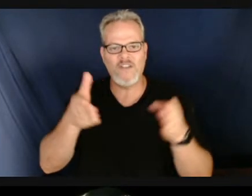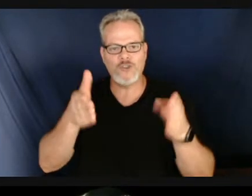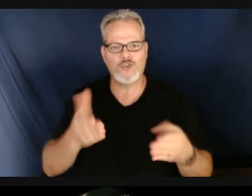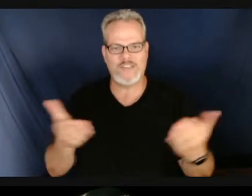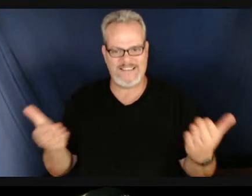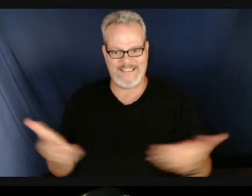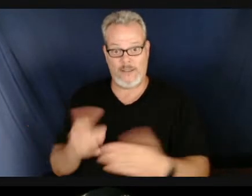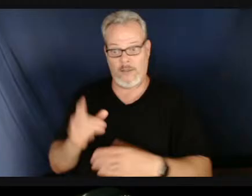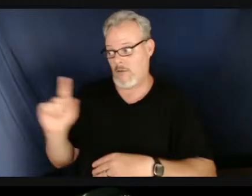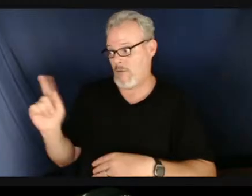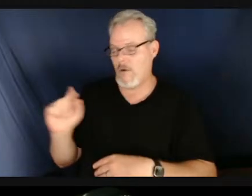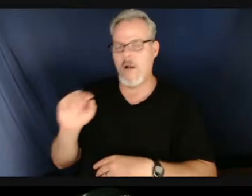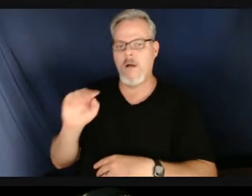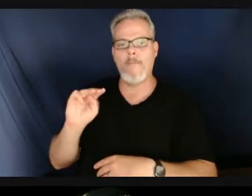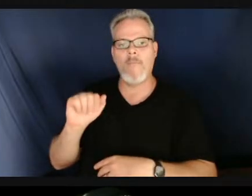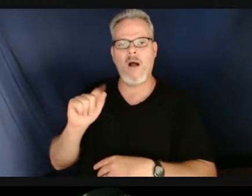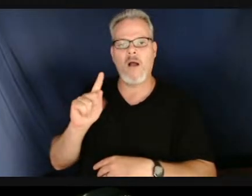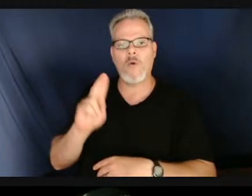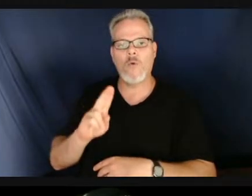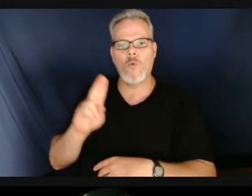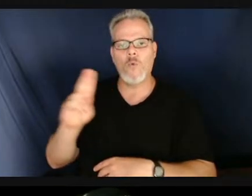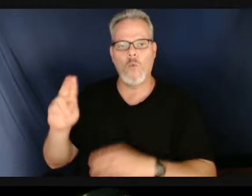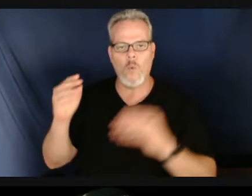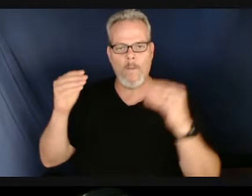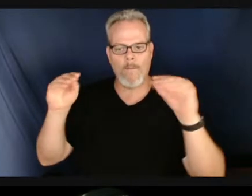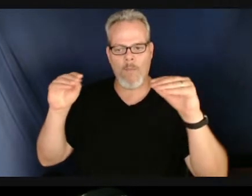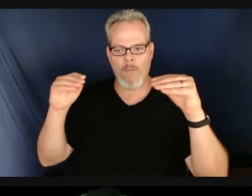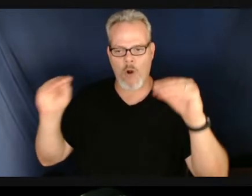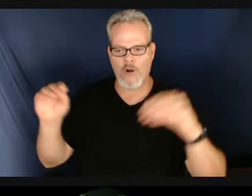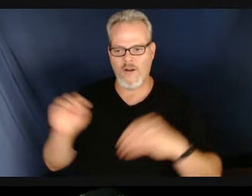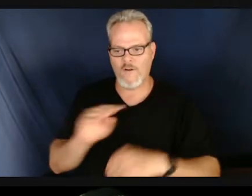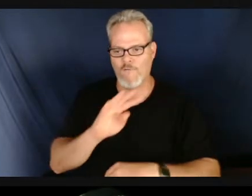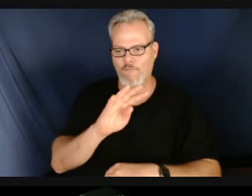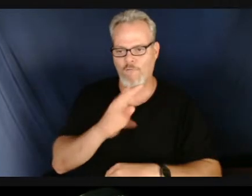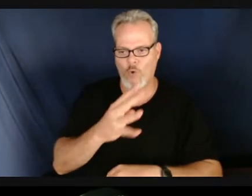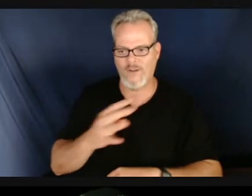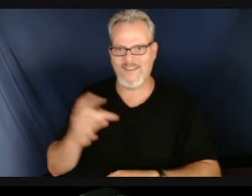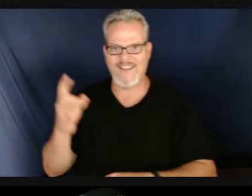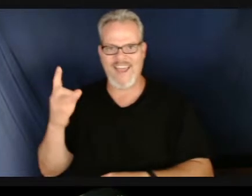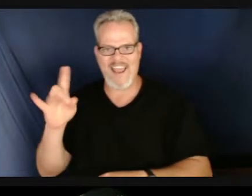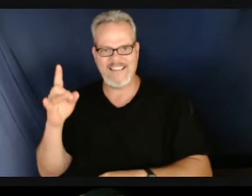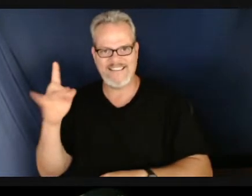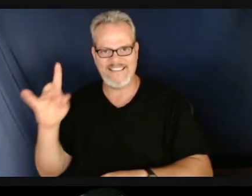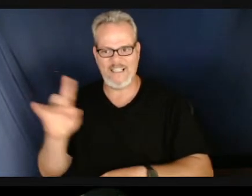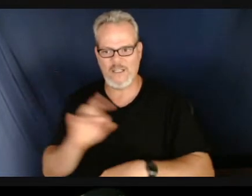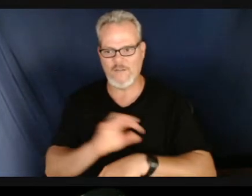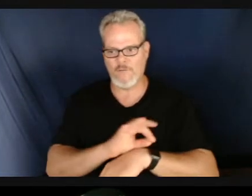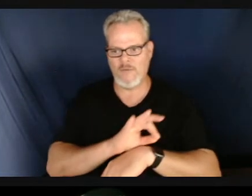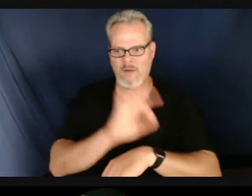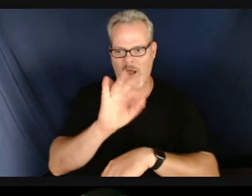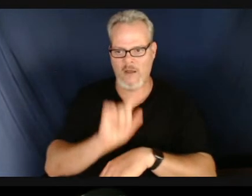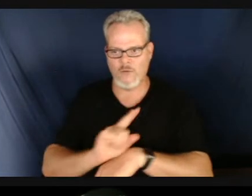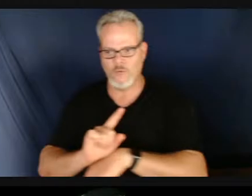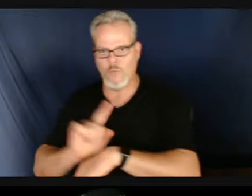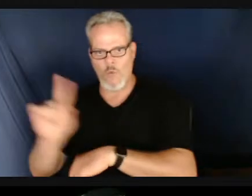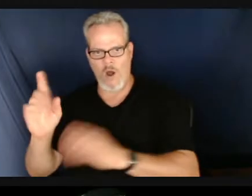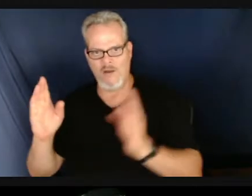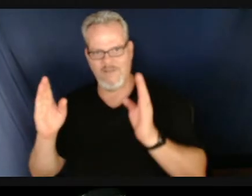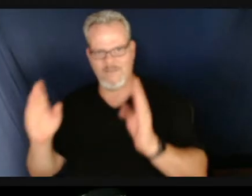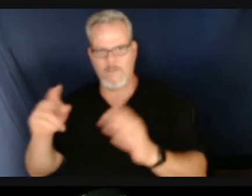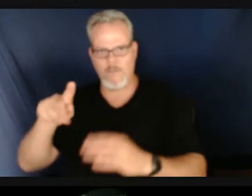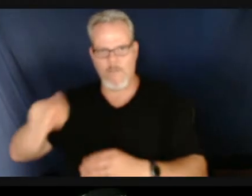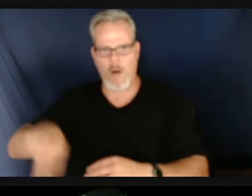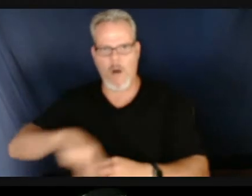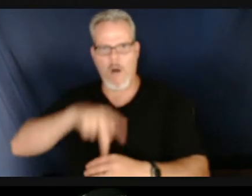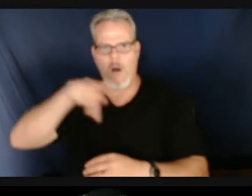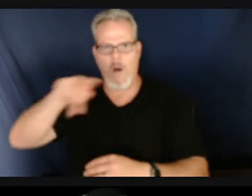Maku Market, May 4th and the 18th from 9 a.m. to 1 p.m. in Pahoa. Check it out. There's a $2 fee to